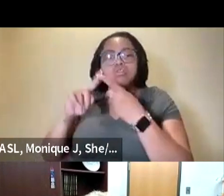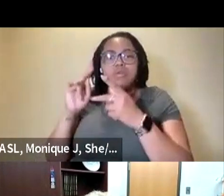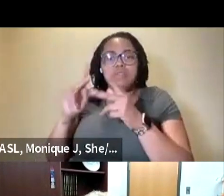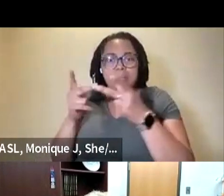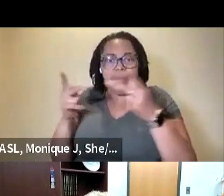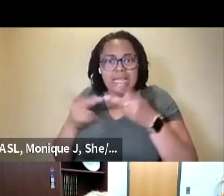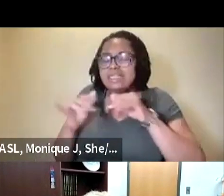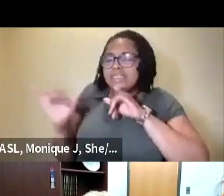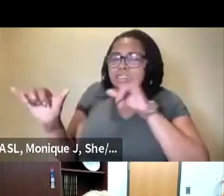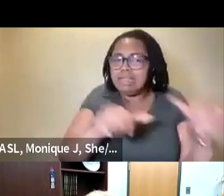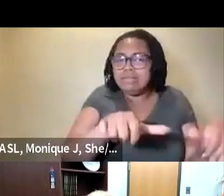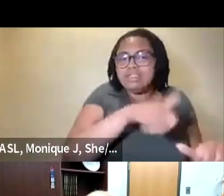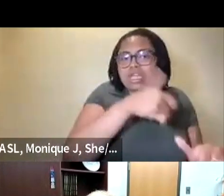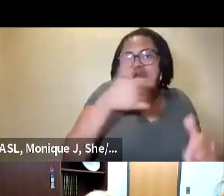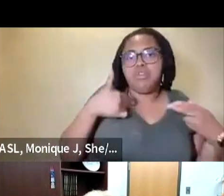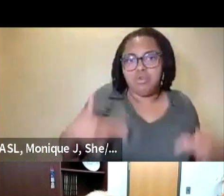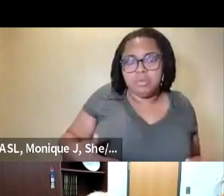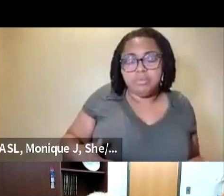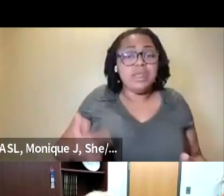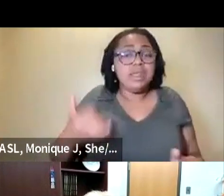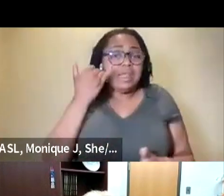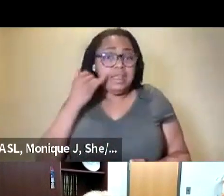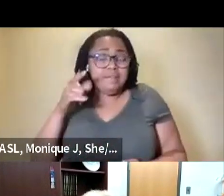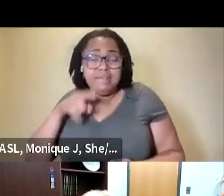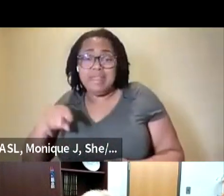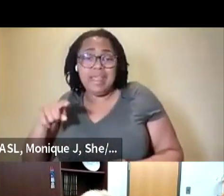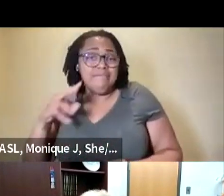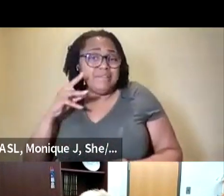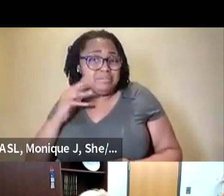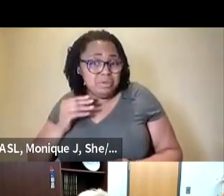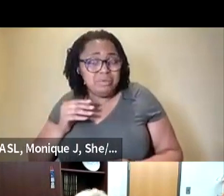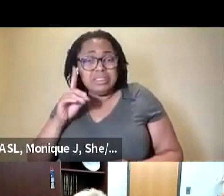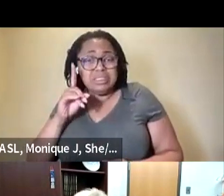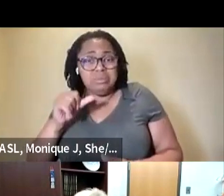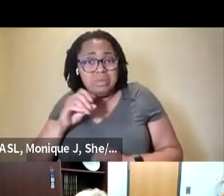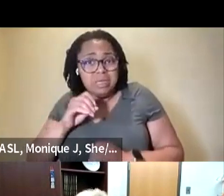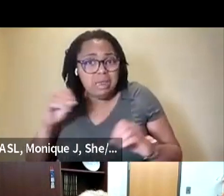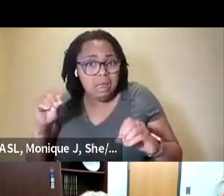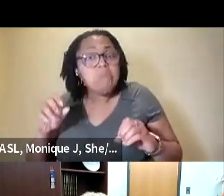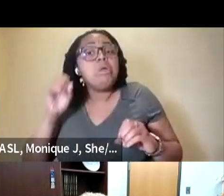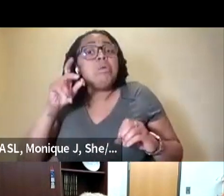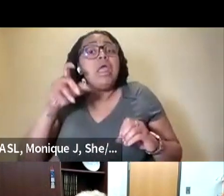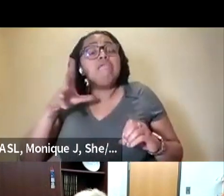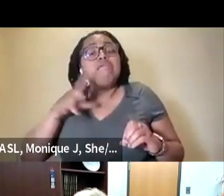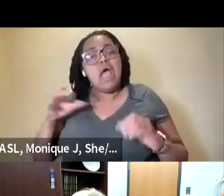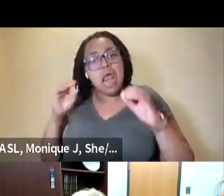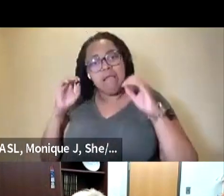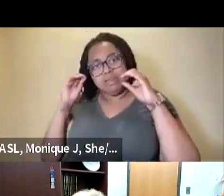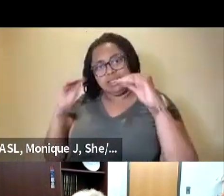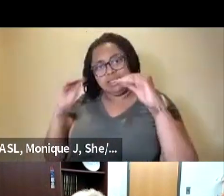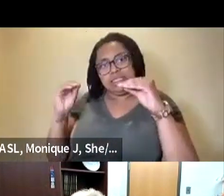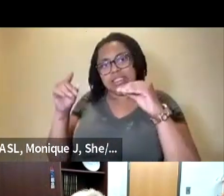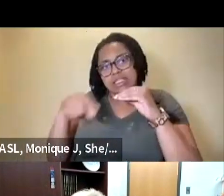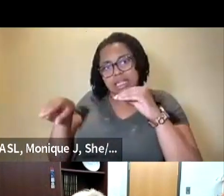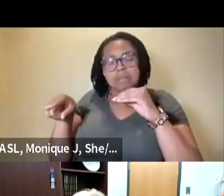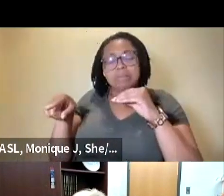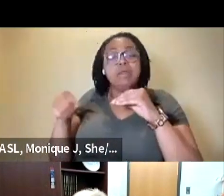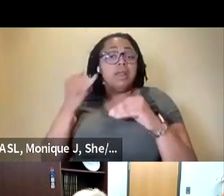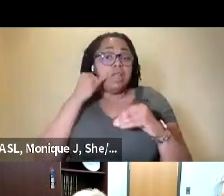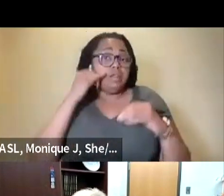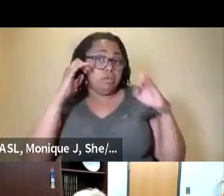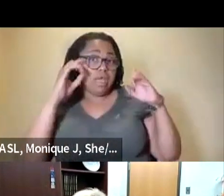with disability, I feel like I owe them just a wee bit of education. Now, if you're educated and folks